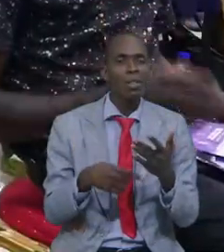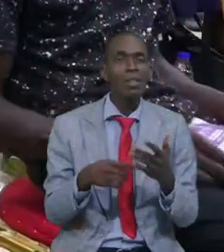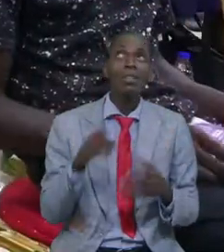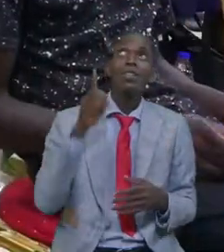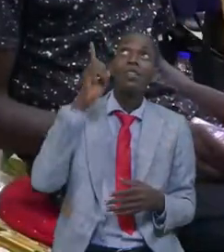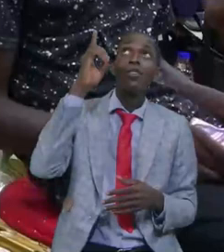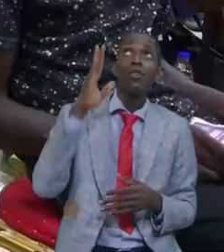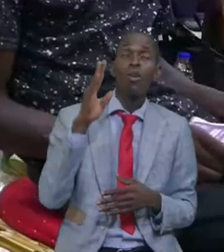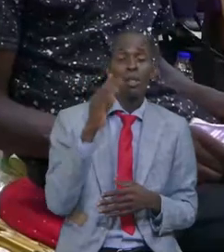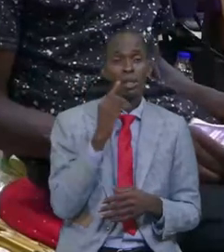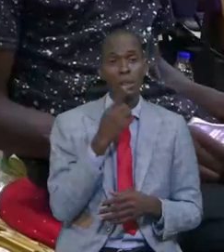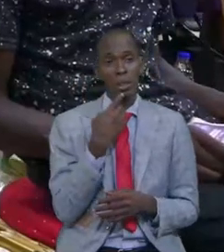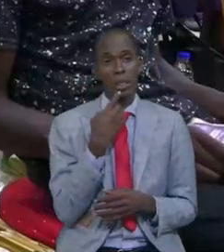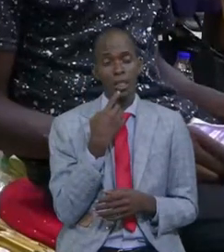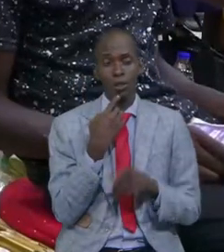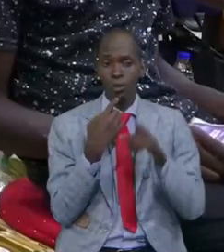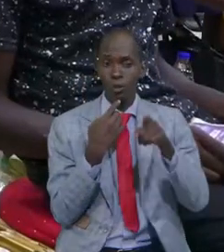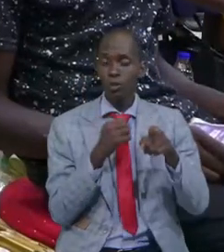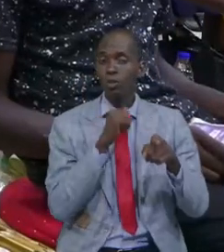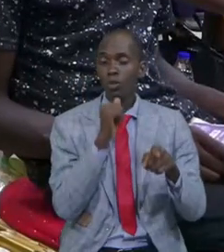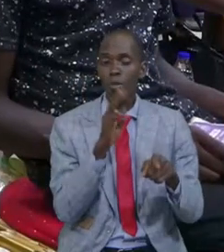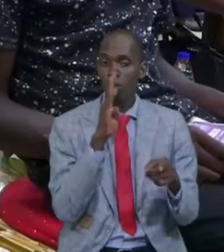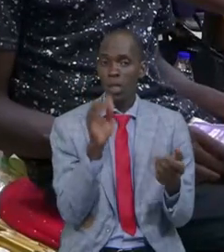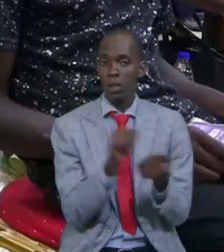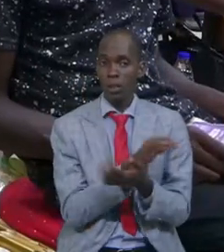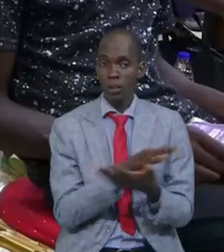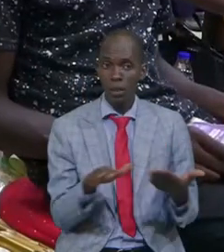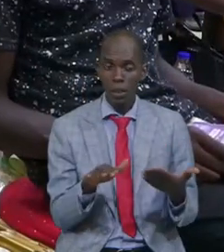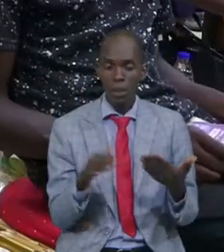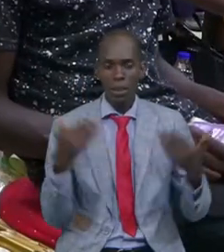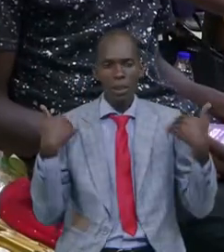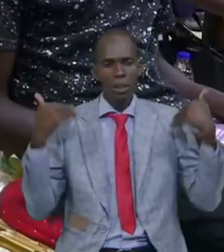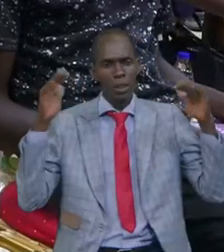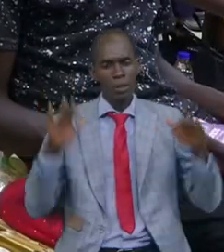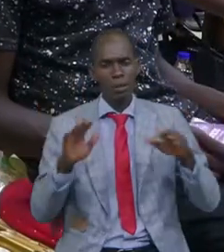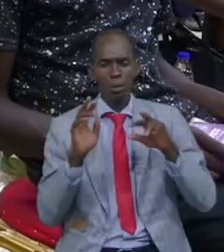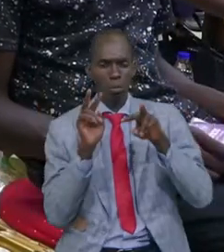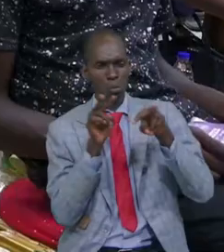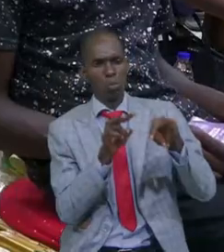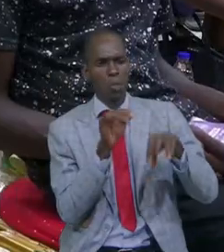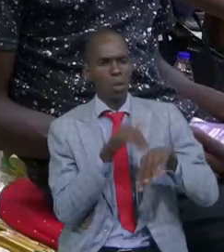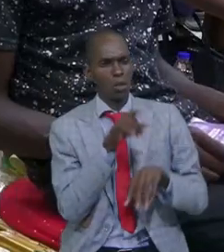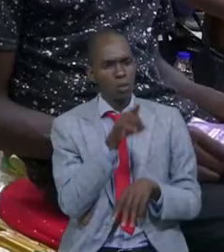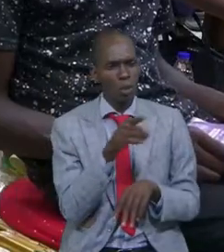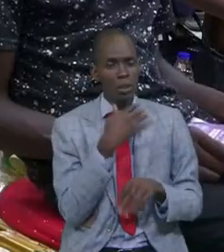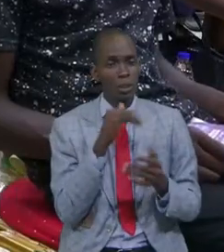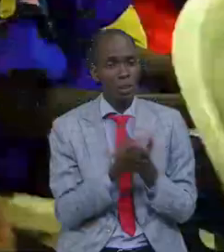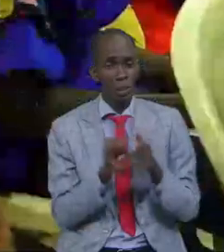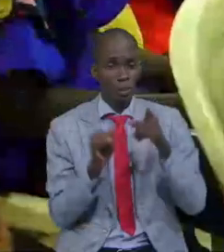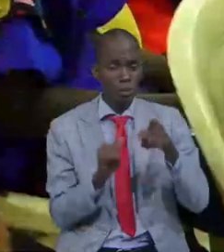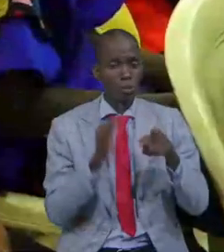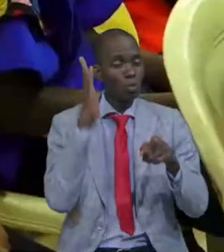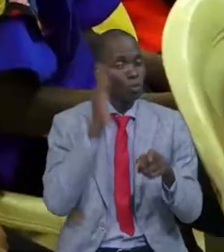God said you should not perish. The angels look at you and said you should